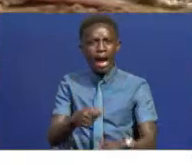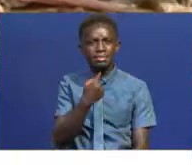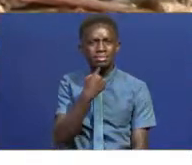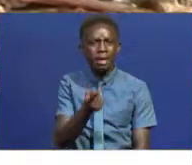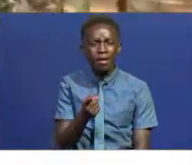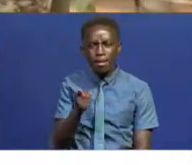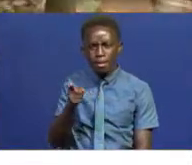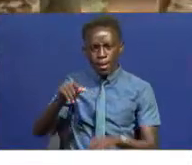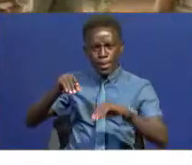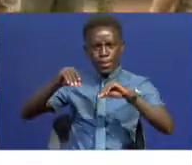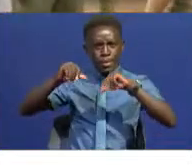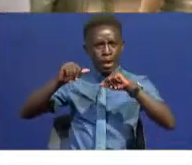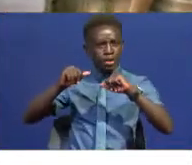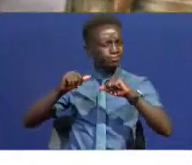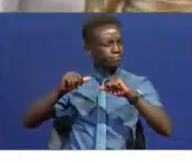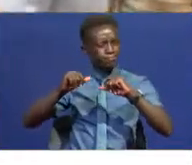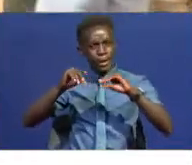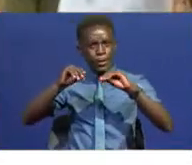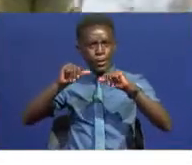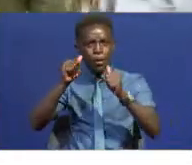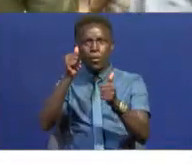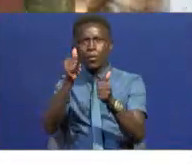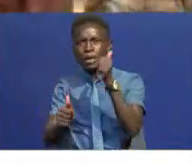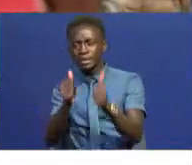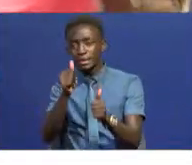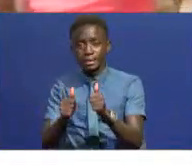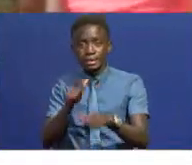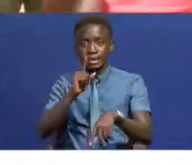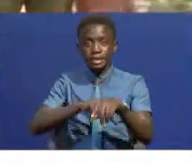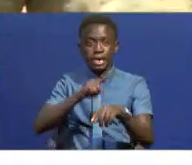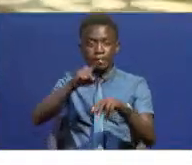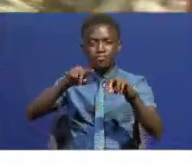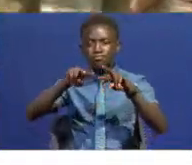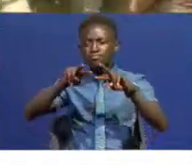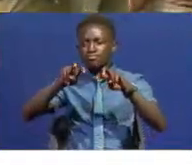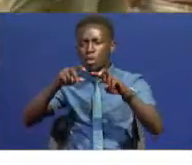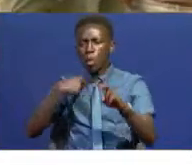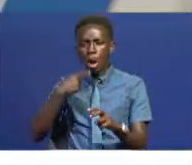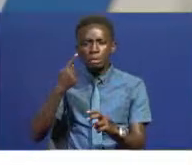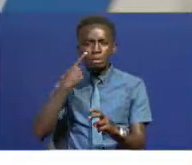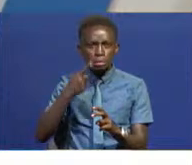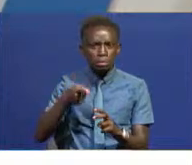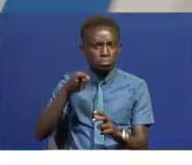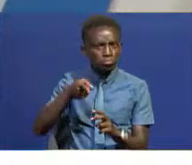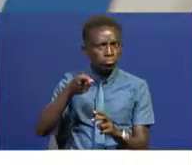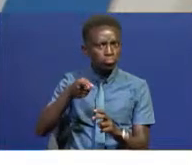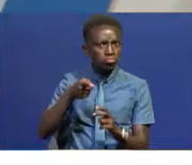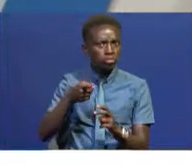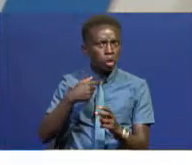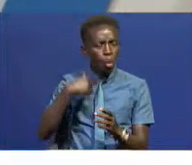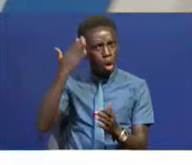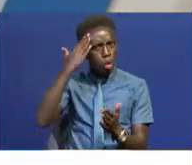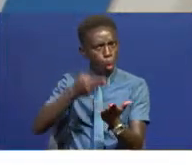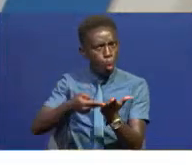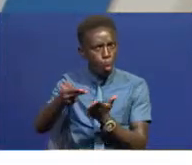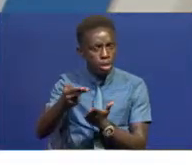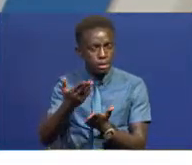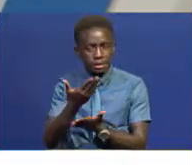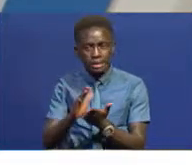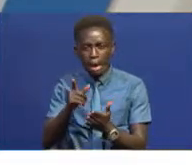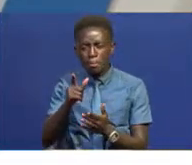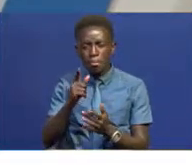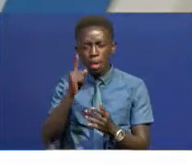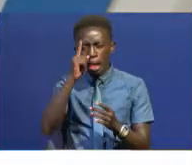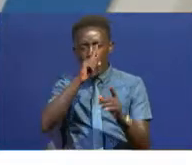you have. And also, when you are charging royalties, you need to know the kind of mineral. There are some minerals that are almost look